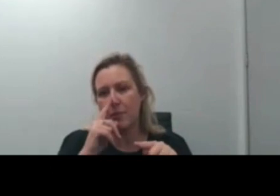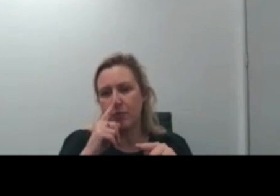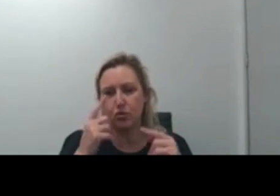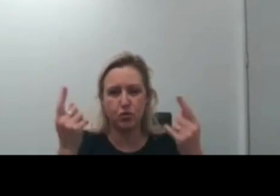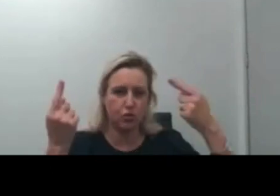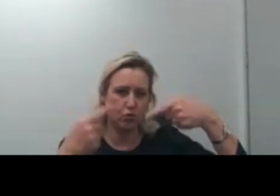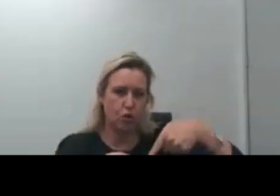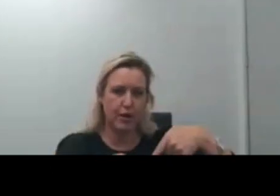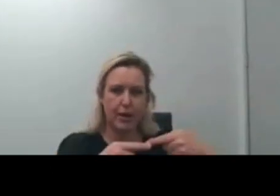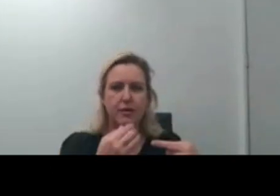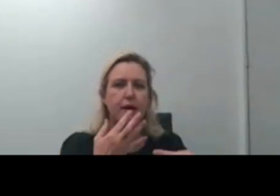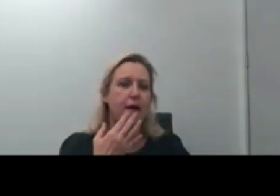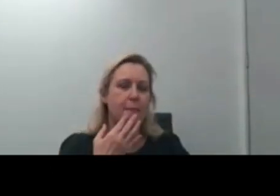figures.